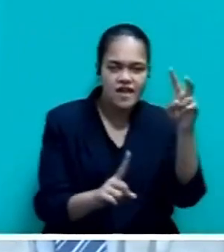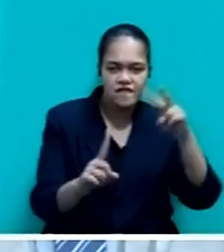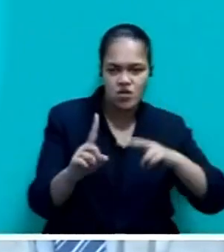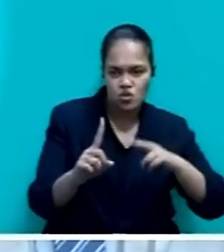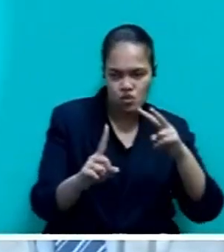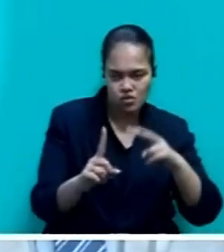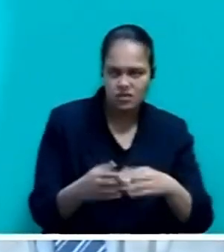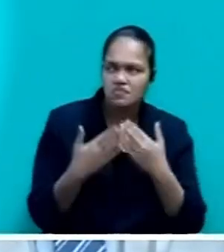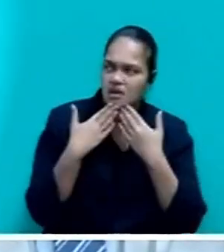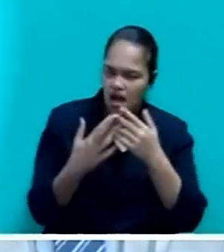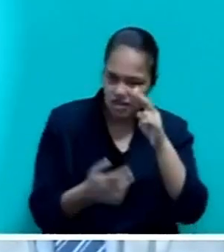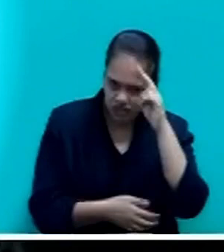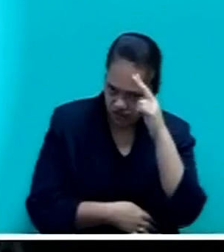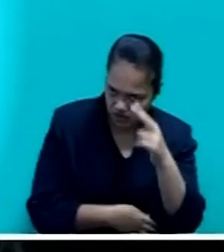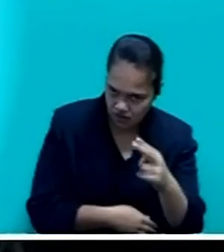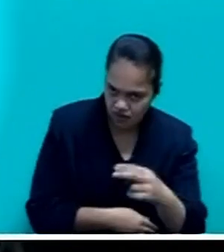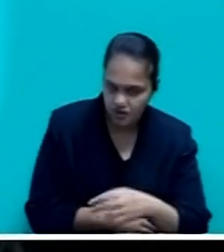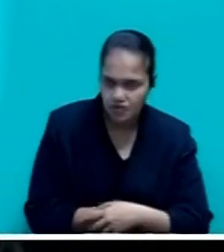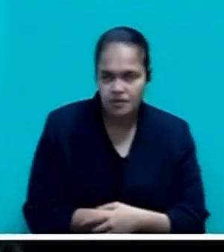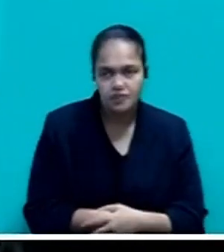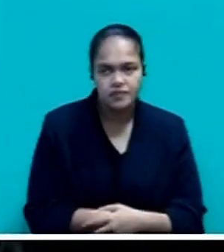election.